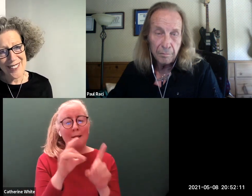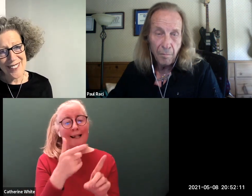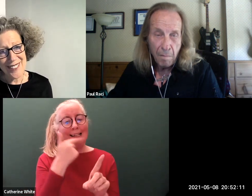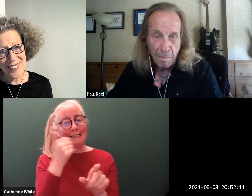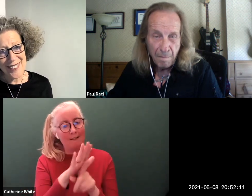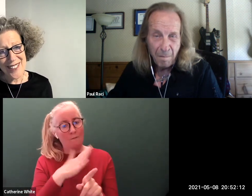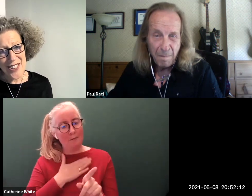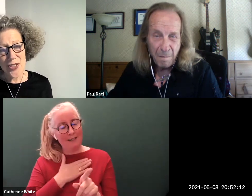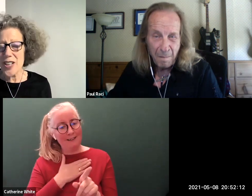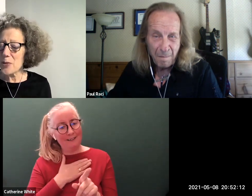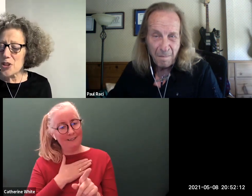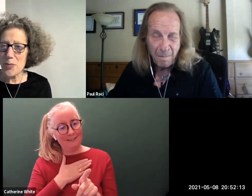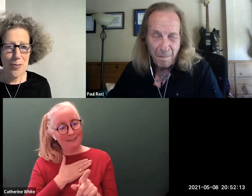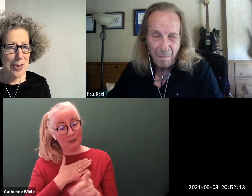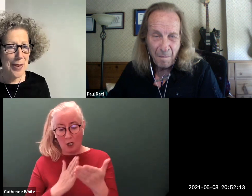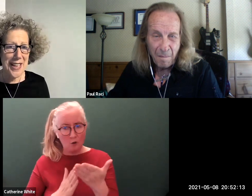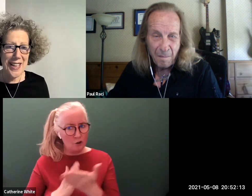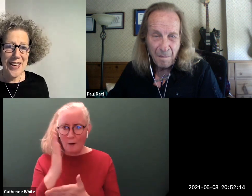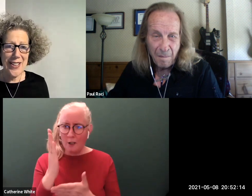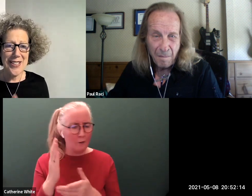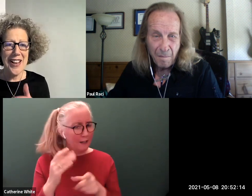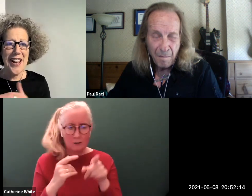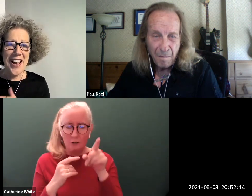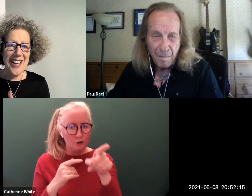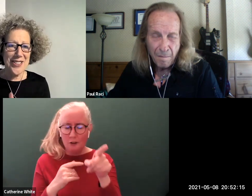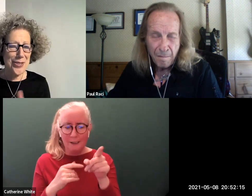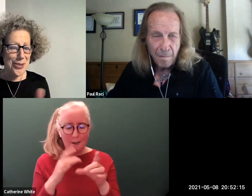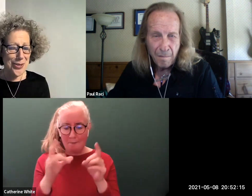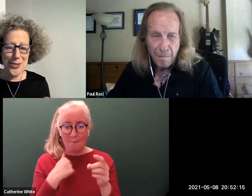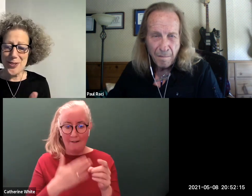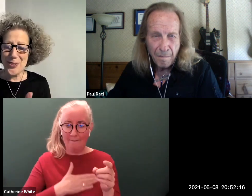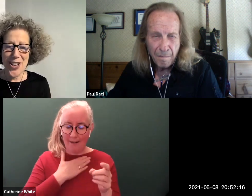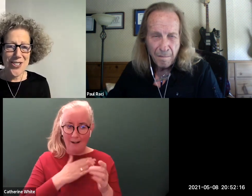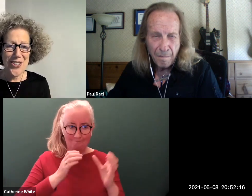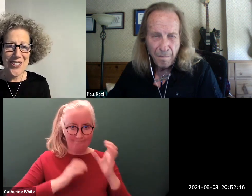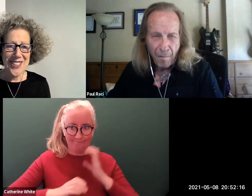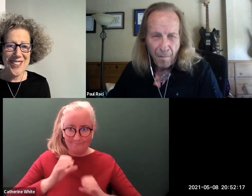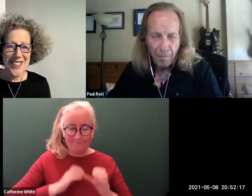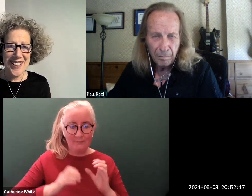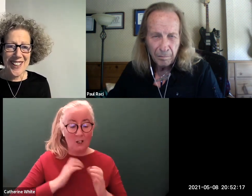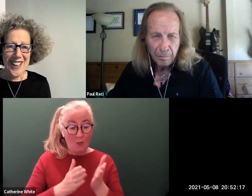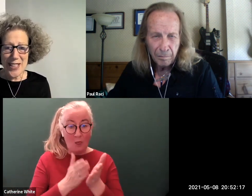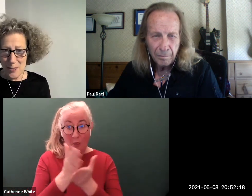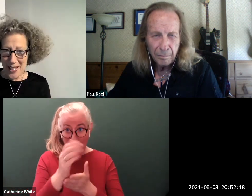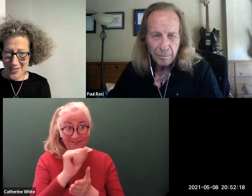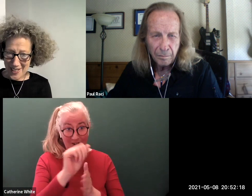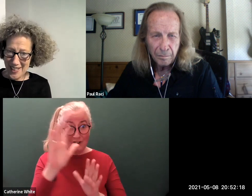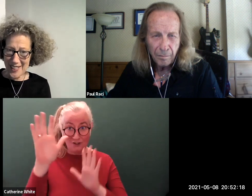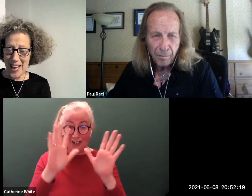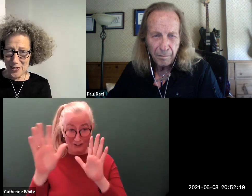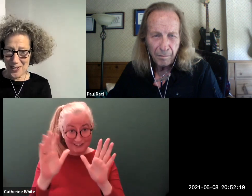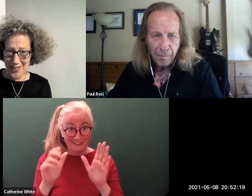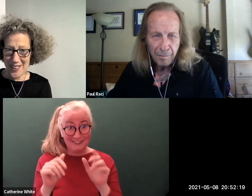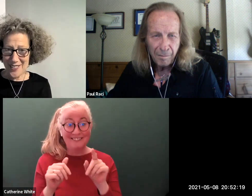Mm. Straight away, she put me at my ease, and through gestures. And this is my